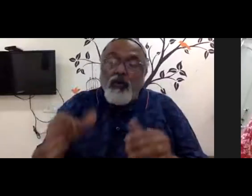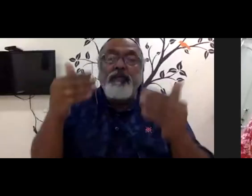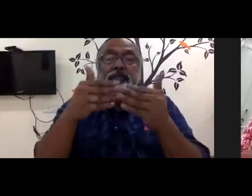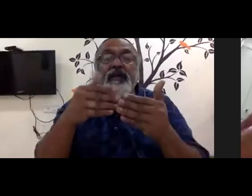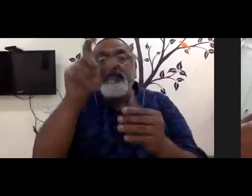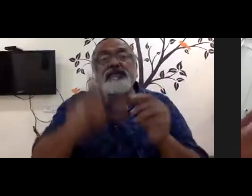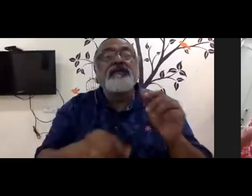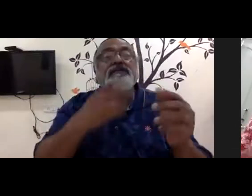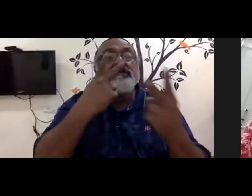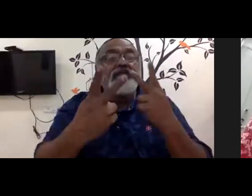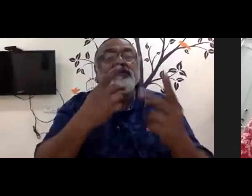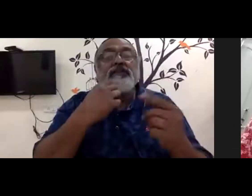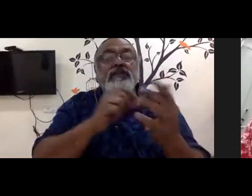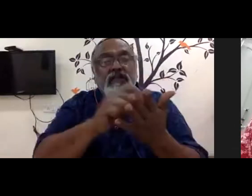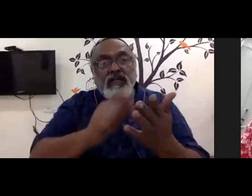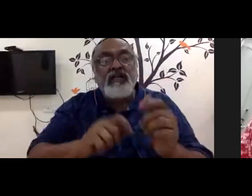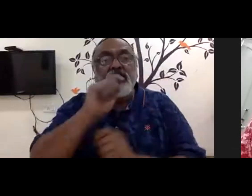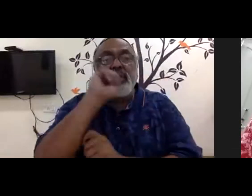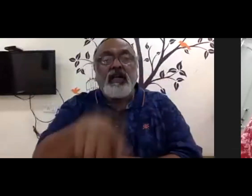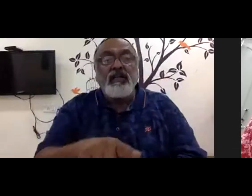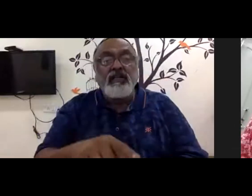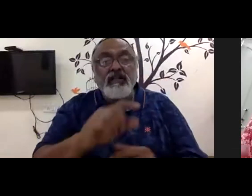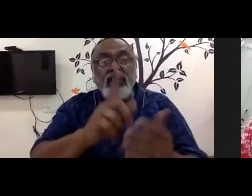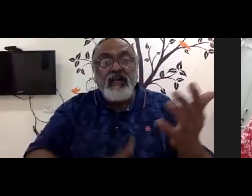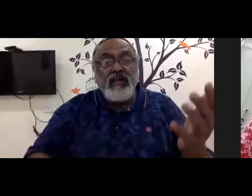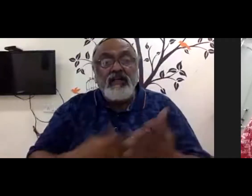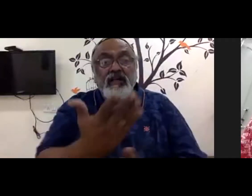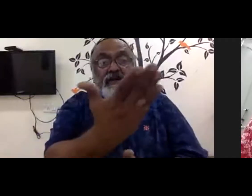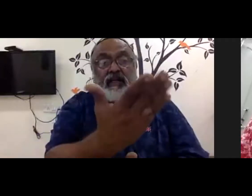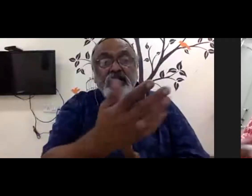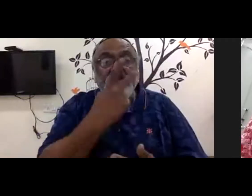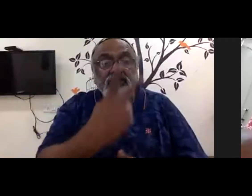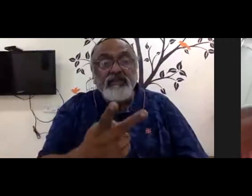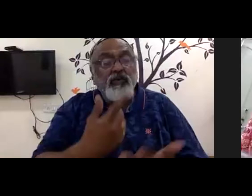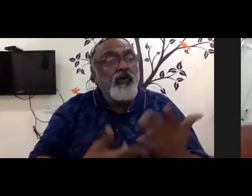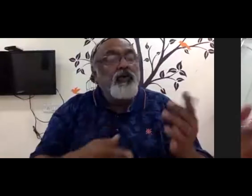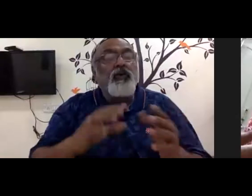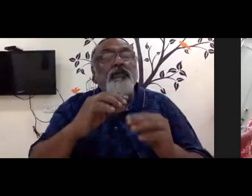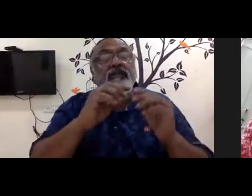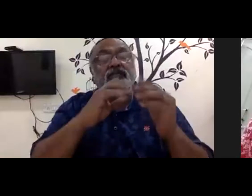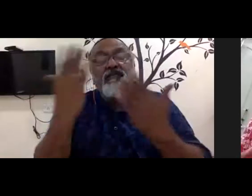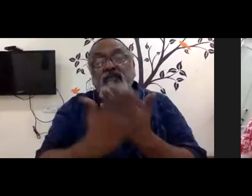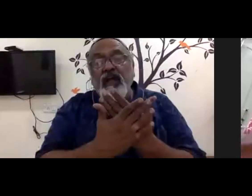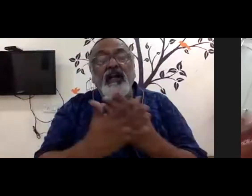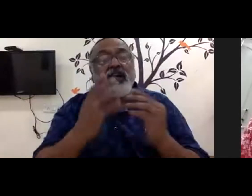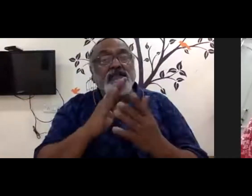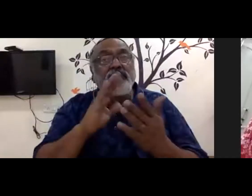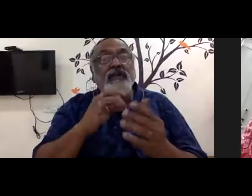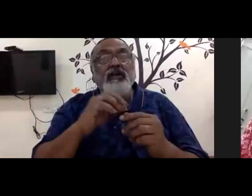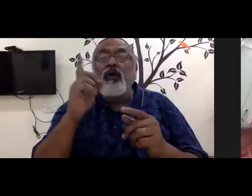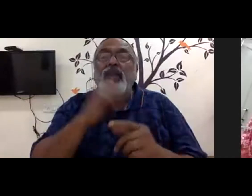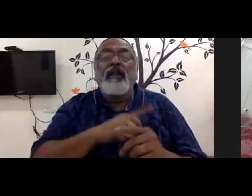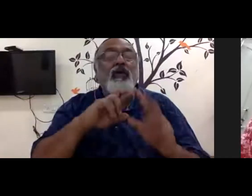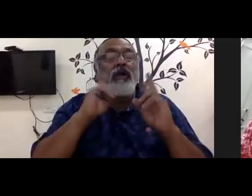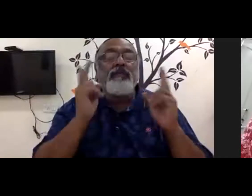give a representation in writing, so that you can also document it, and it won't happen in one